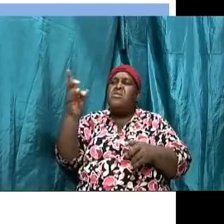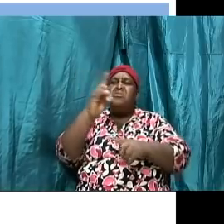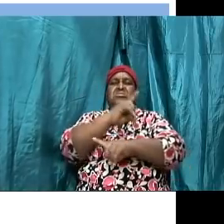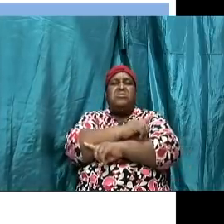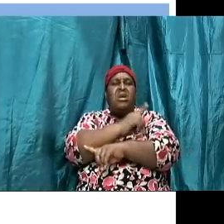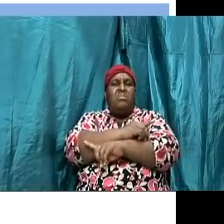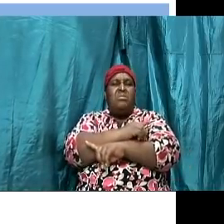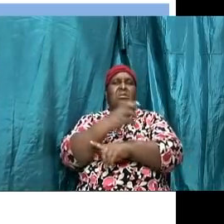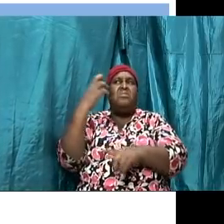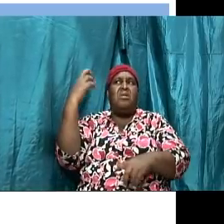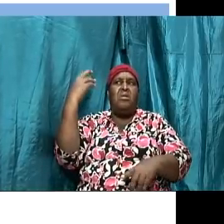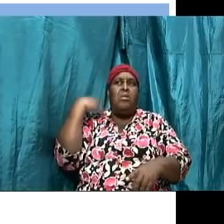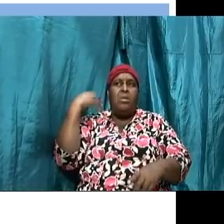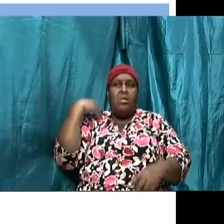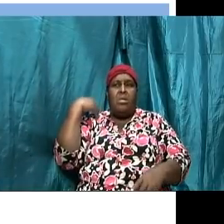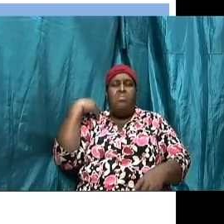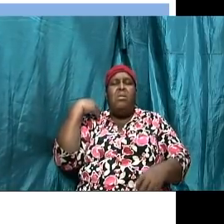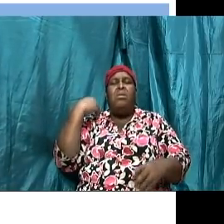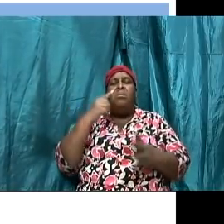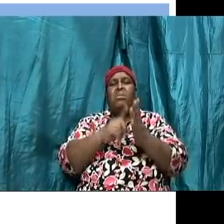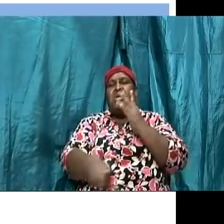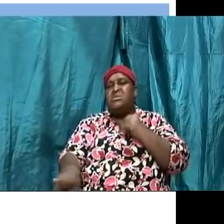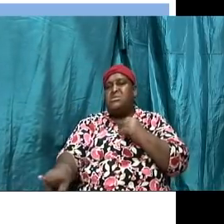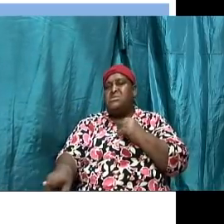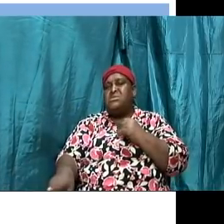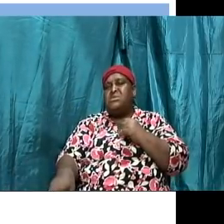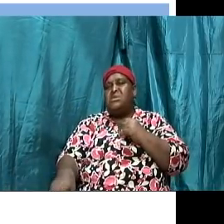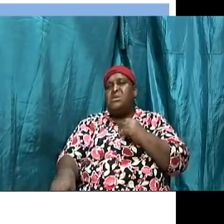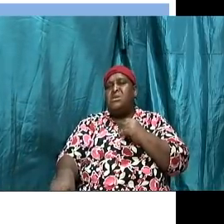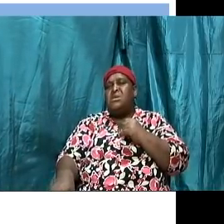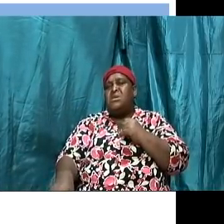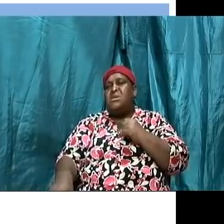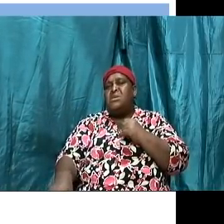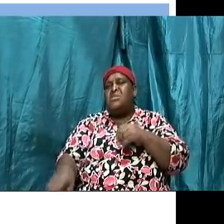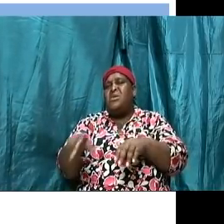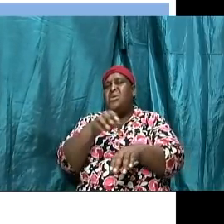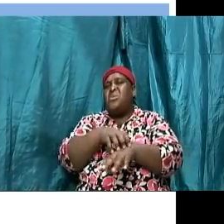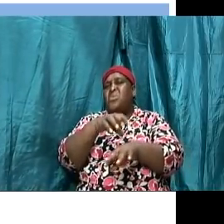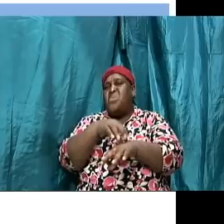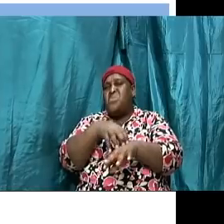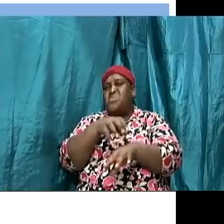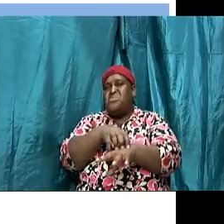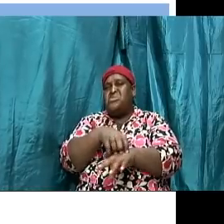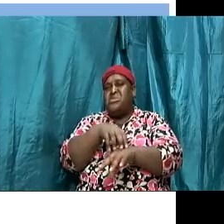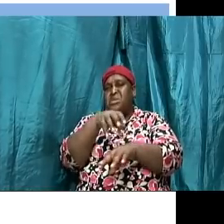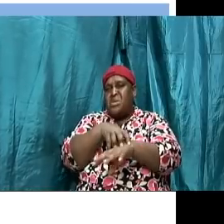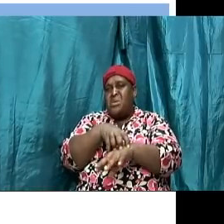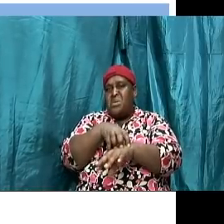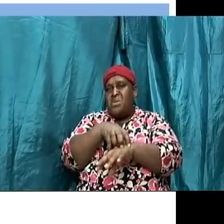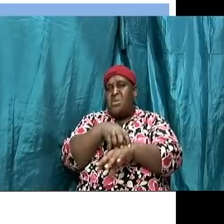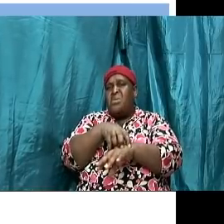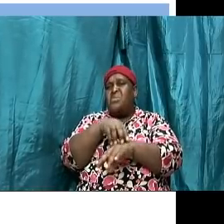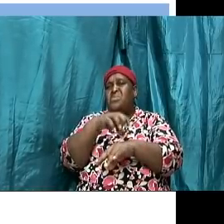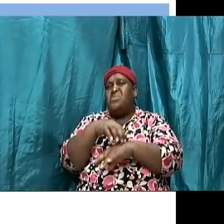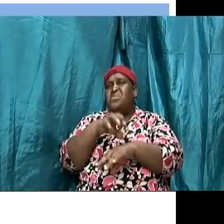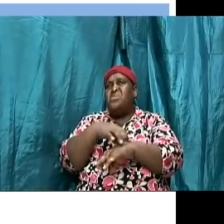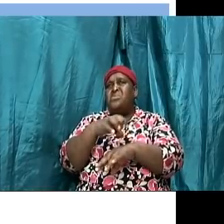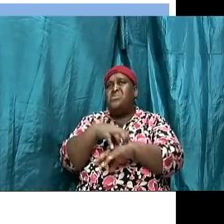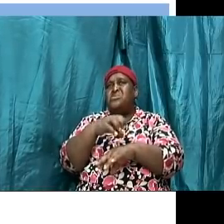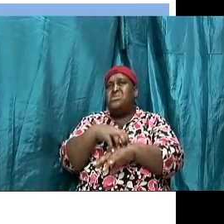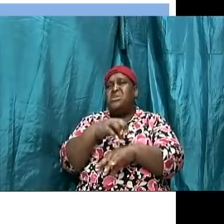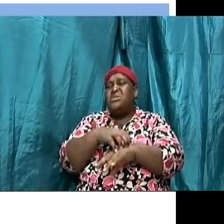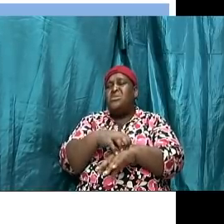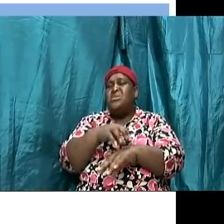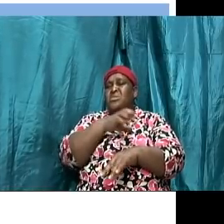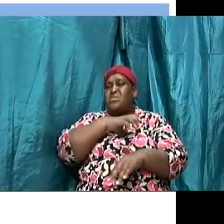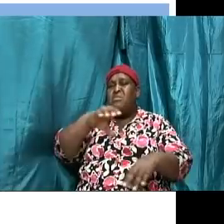blameless. Because they were accusing Christ of doing something on the Sabbath. You see, look here, the men in the temple do this. There are times when they break the Sabbath too. But